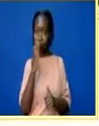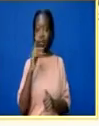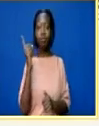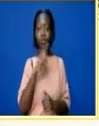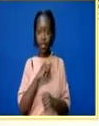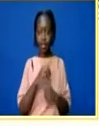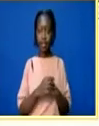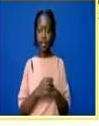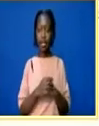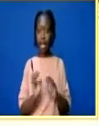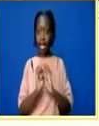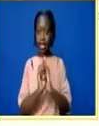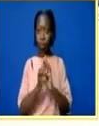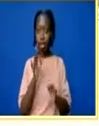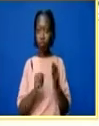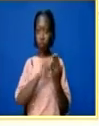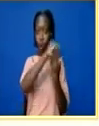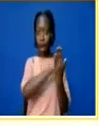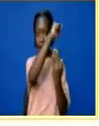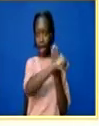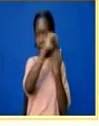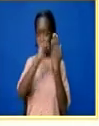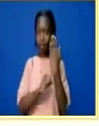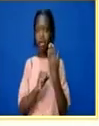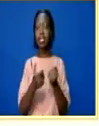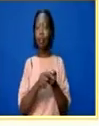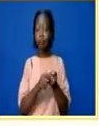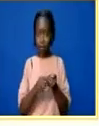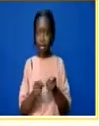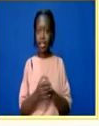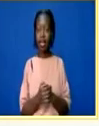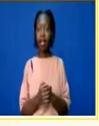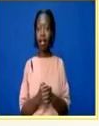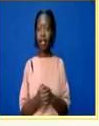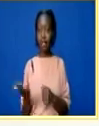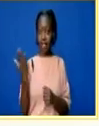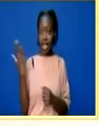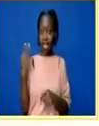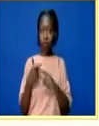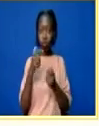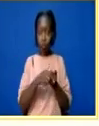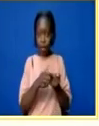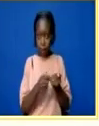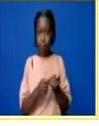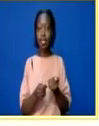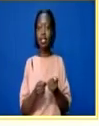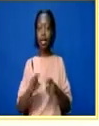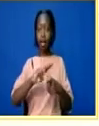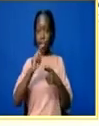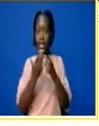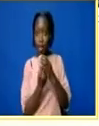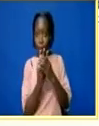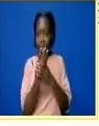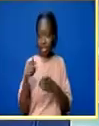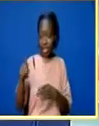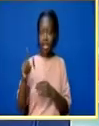you harvested maize. Mm. Those remaining leaves, parts of the leaves, once you have gotten your maize come away, the plant itself,